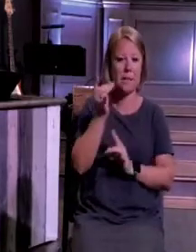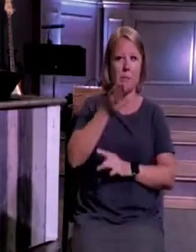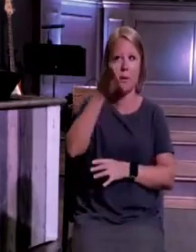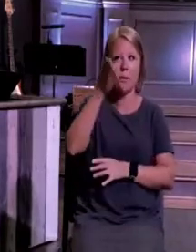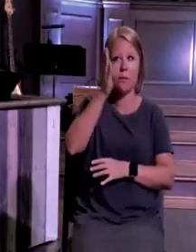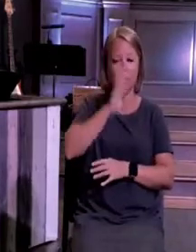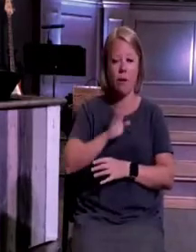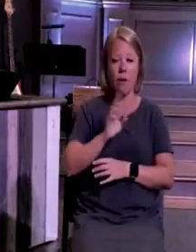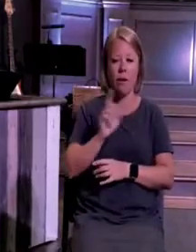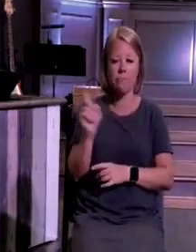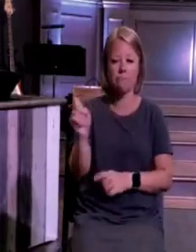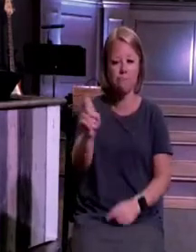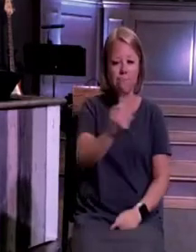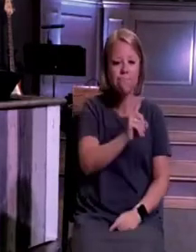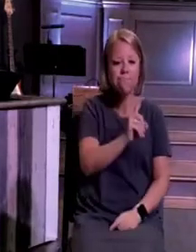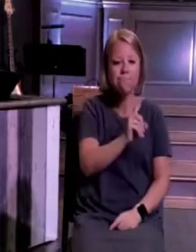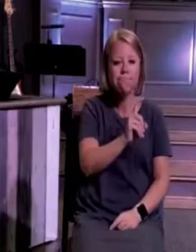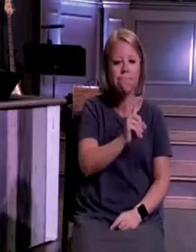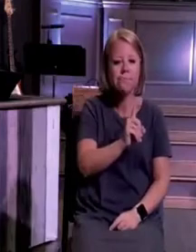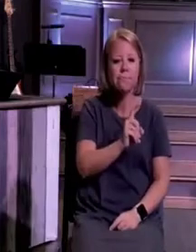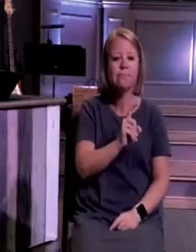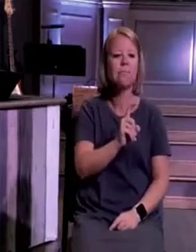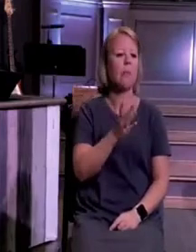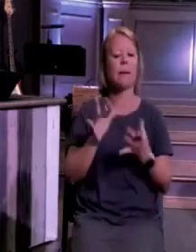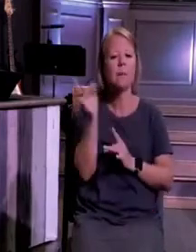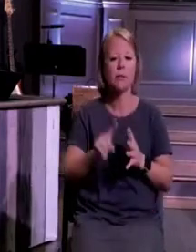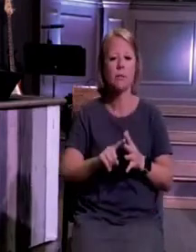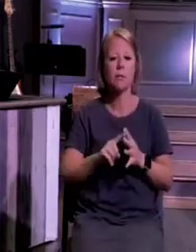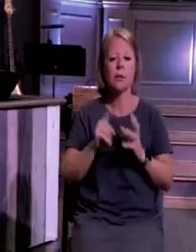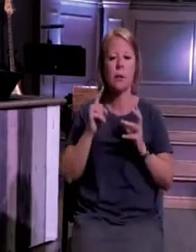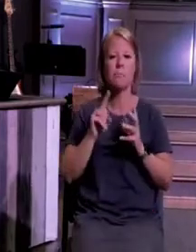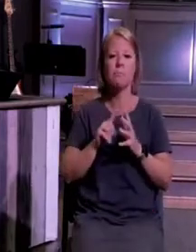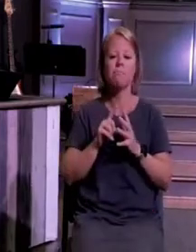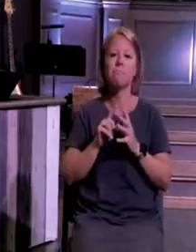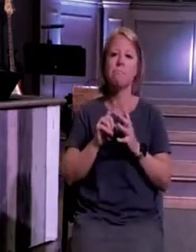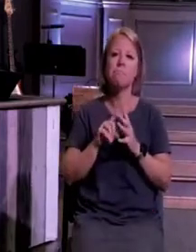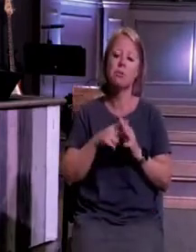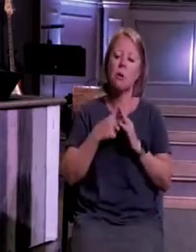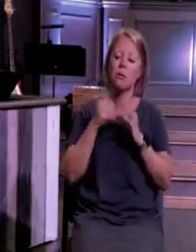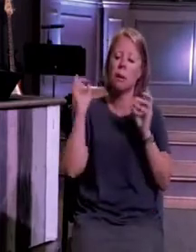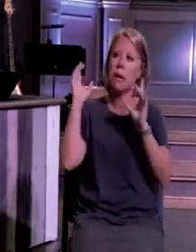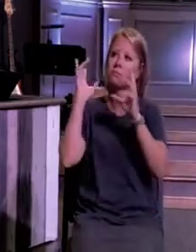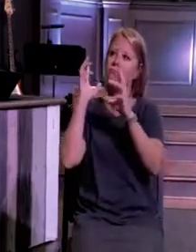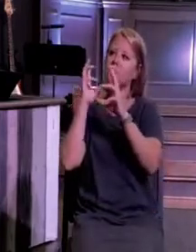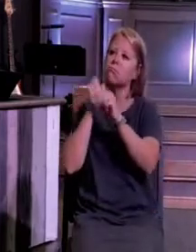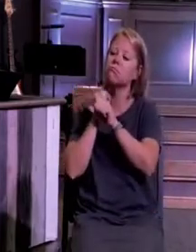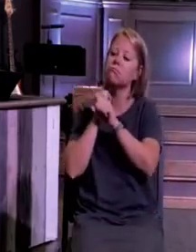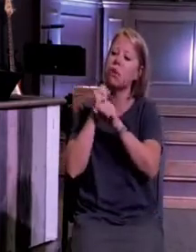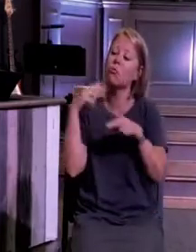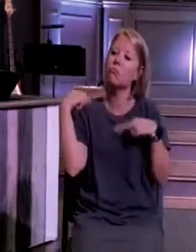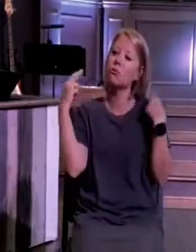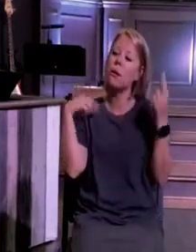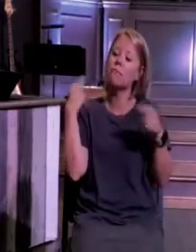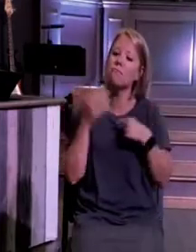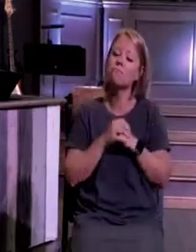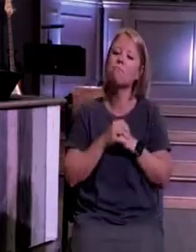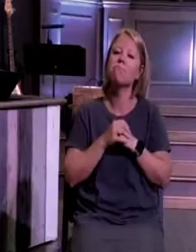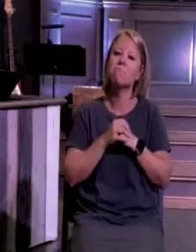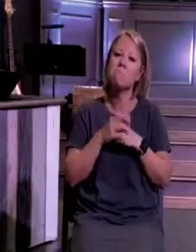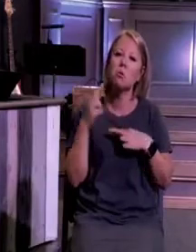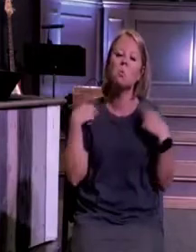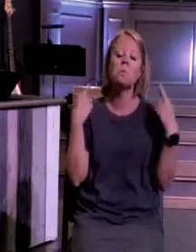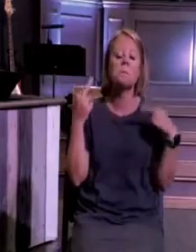God, to which my spirit began to be captured by the thought, a crusade, a